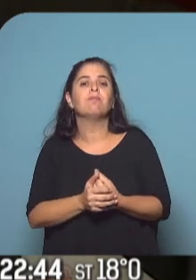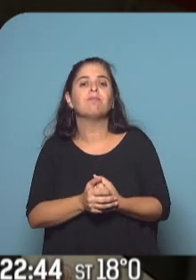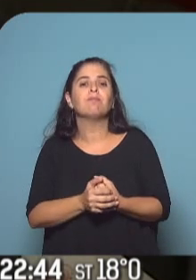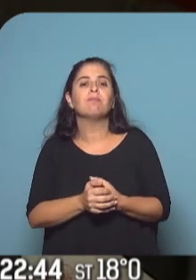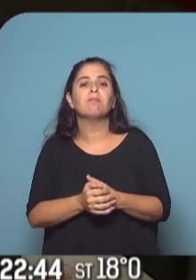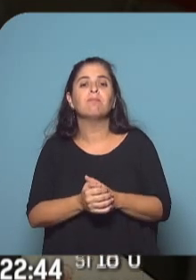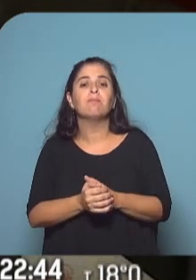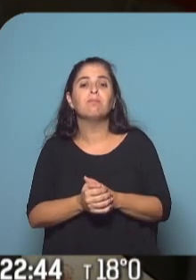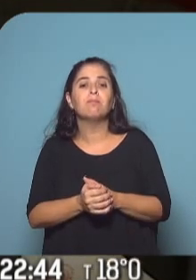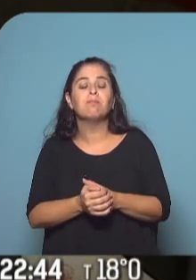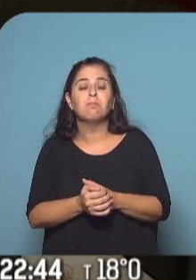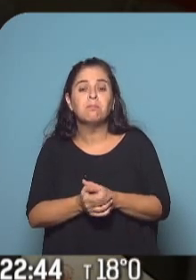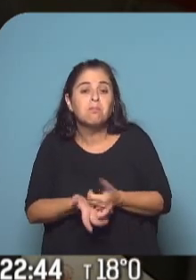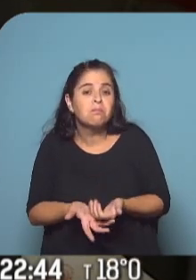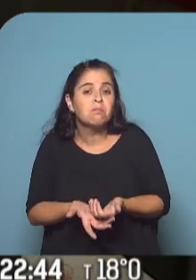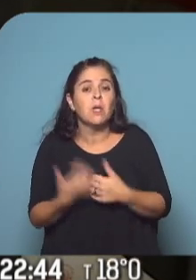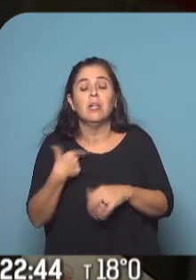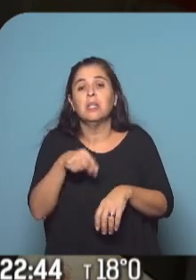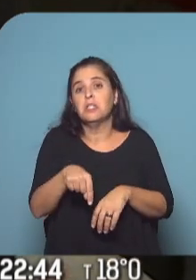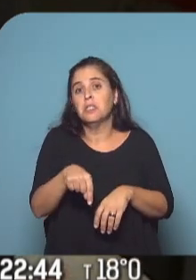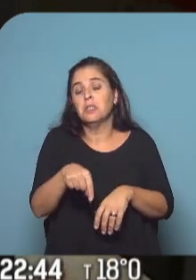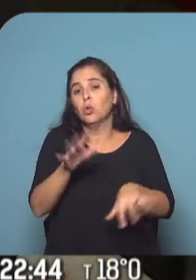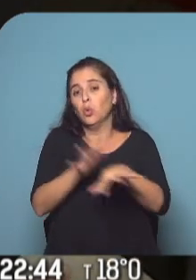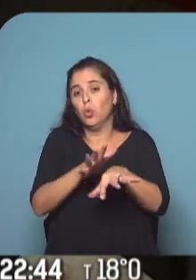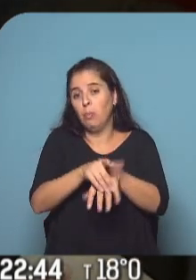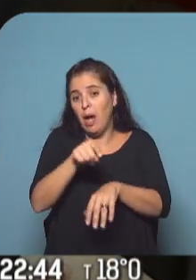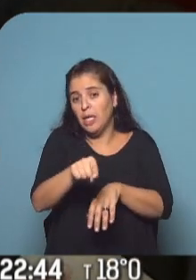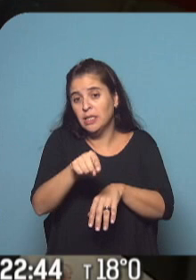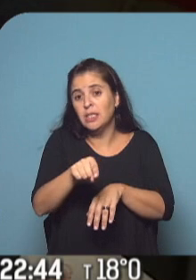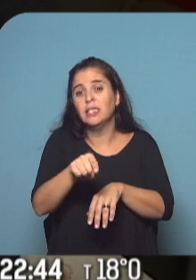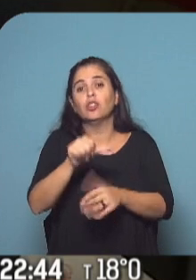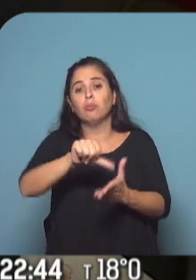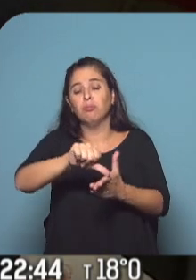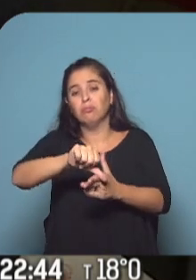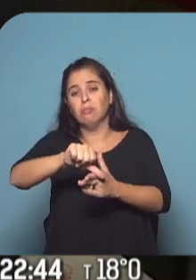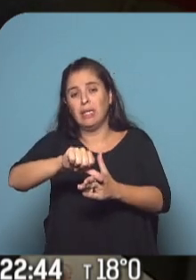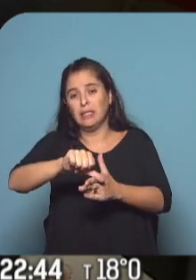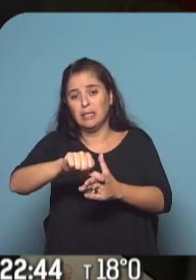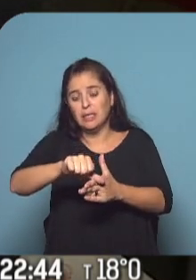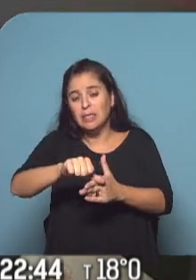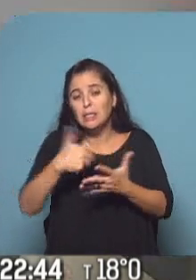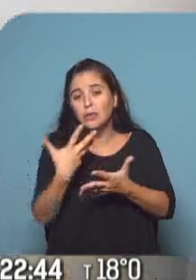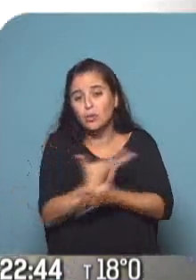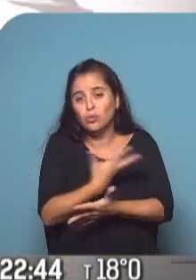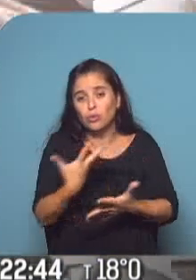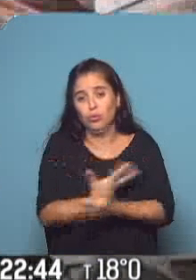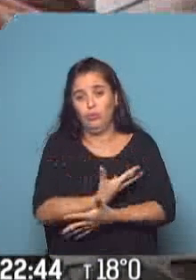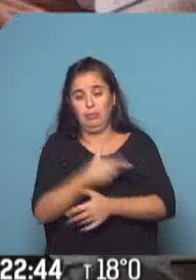leaders because of their vote base. And the country had to pay the price. Innocent civilians had to pay the